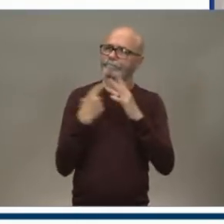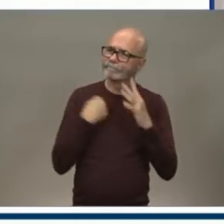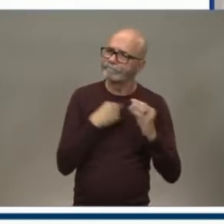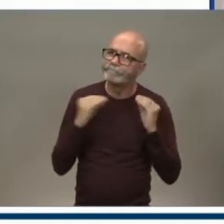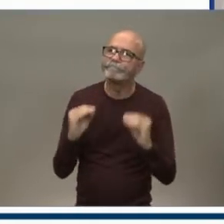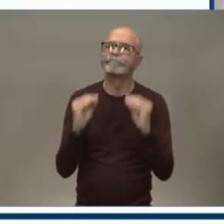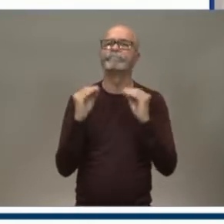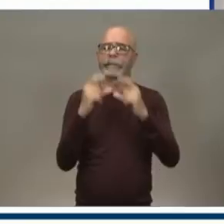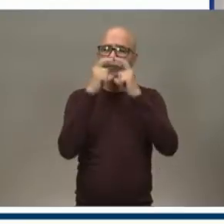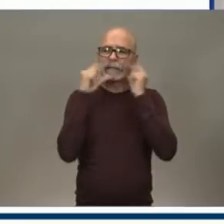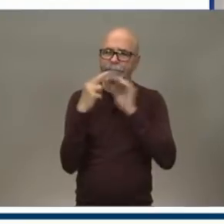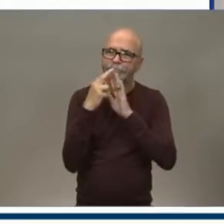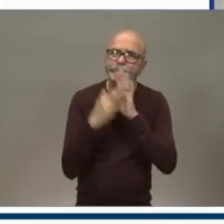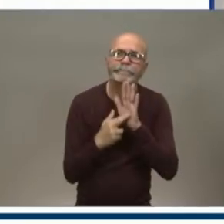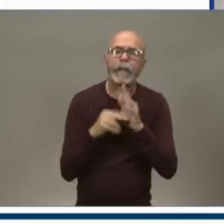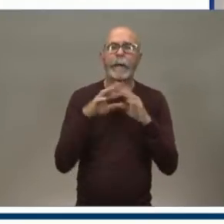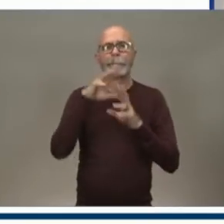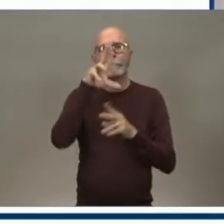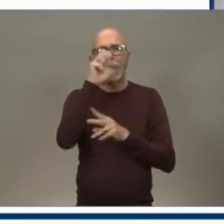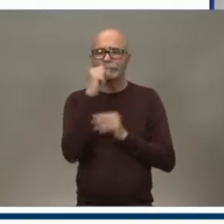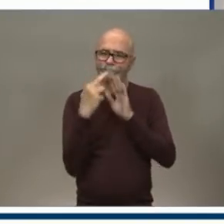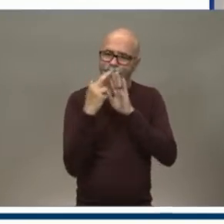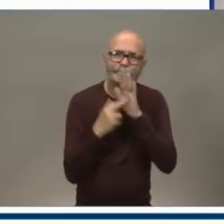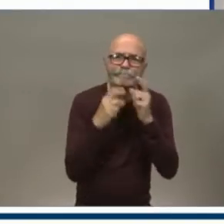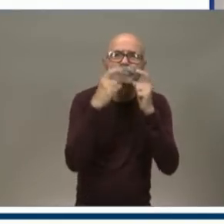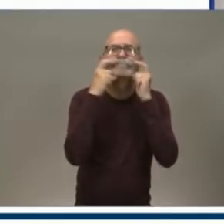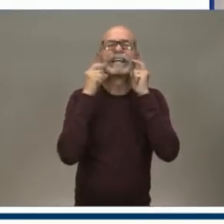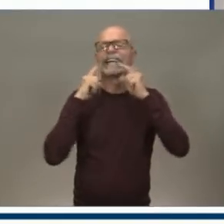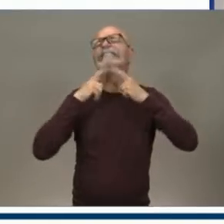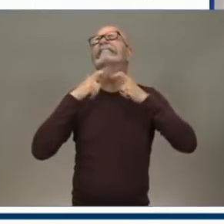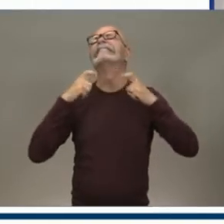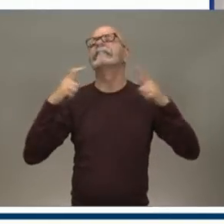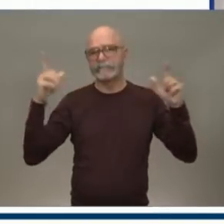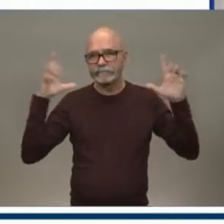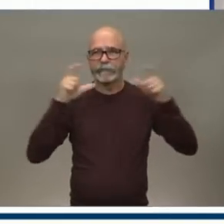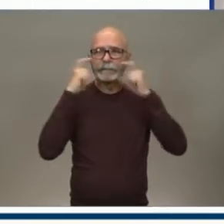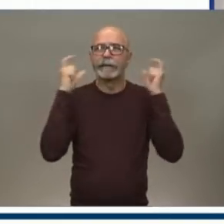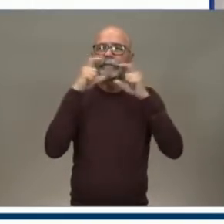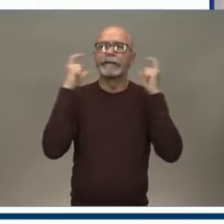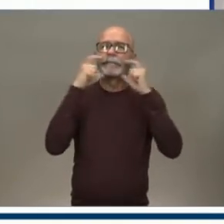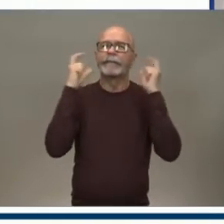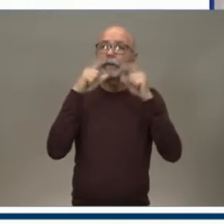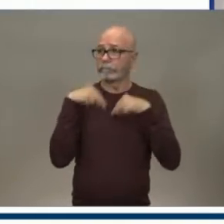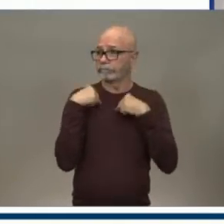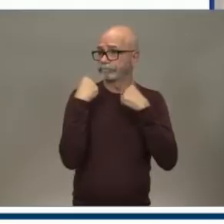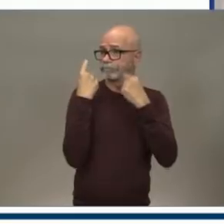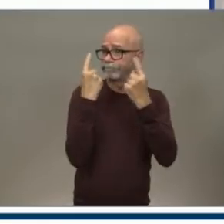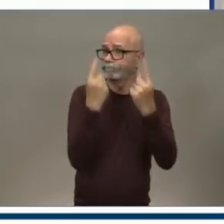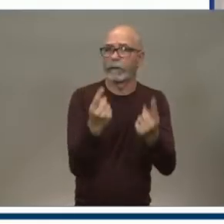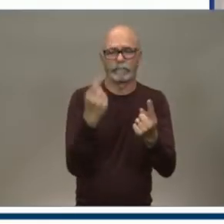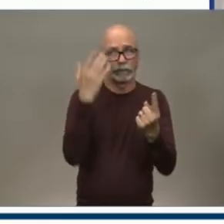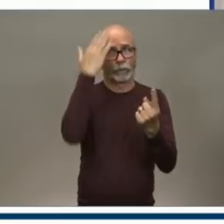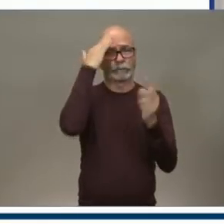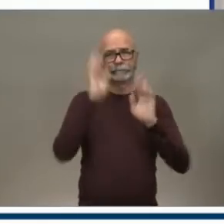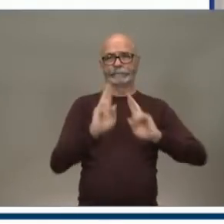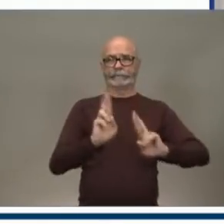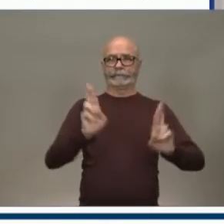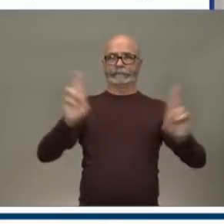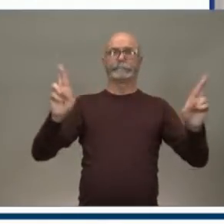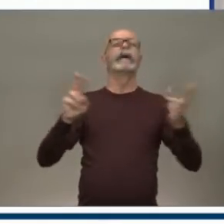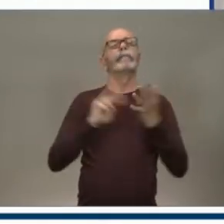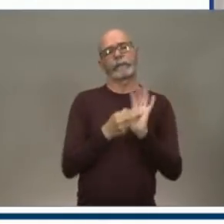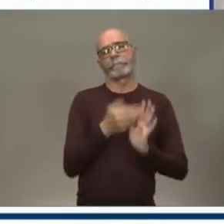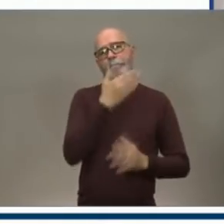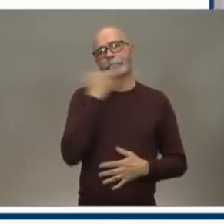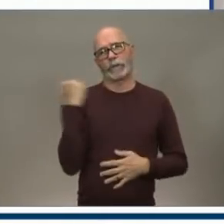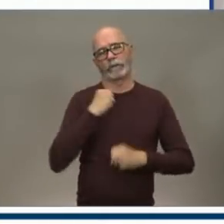close contact with each other, putting them in classrooms. We know by wearing that mask, it helps at the level of protection. It's why we